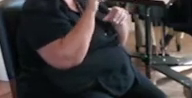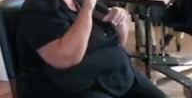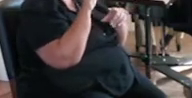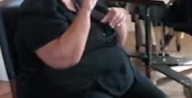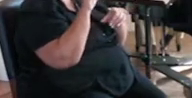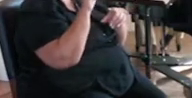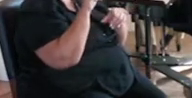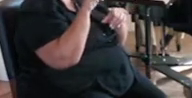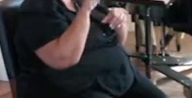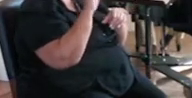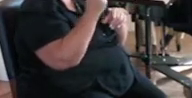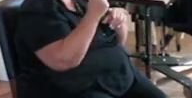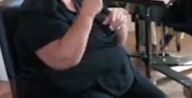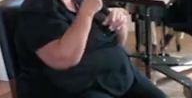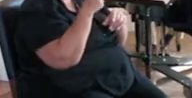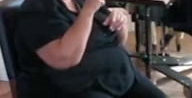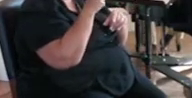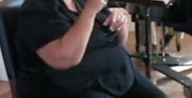our book club.